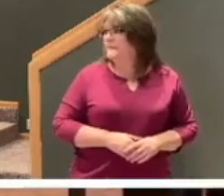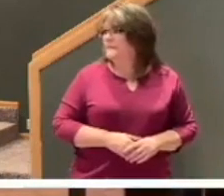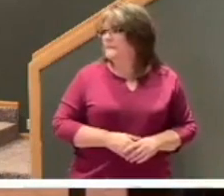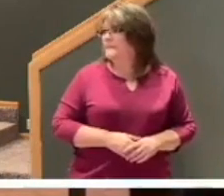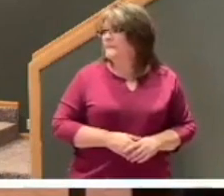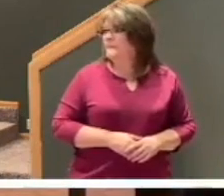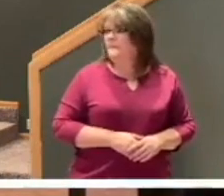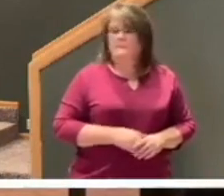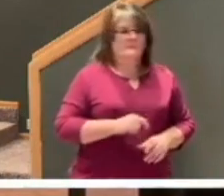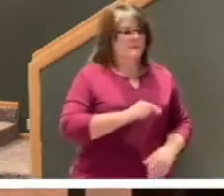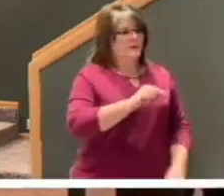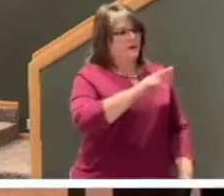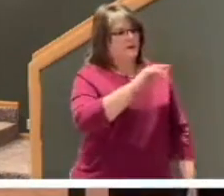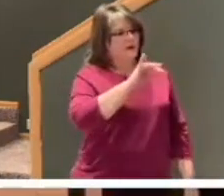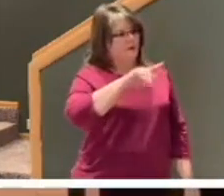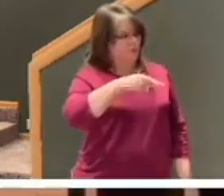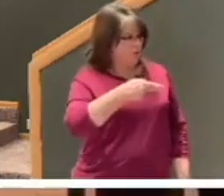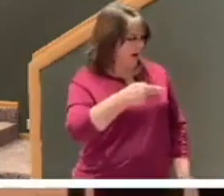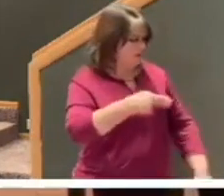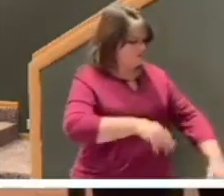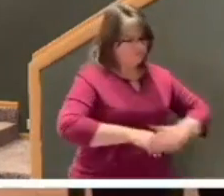This is the graph.